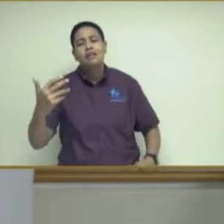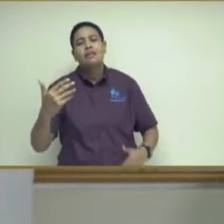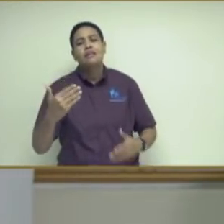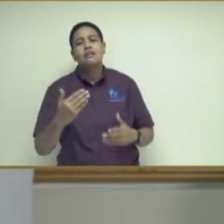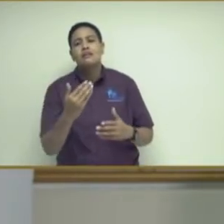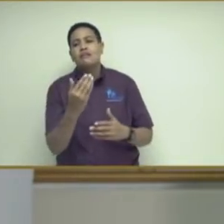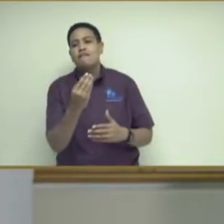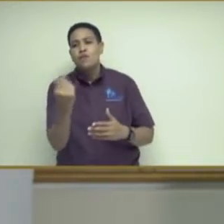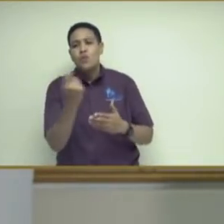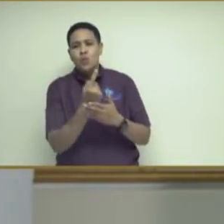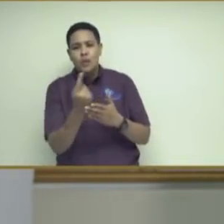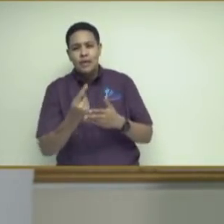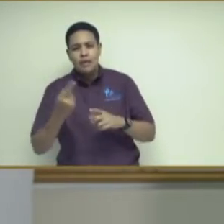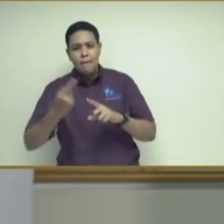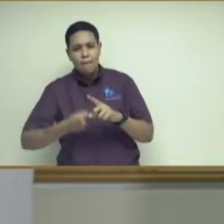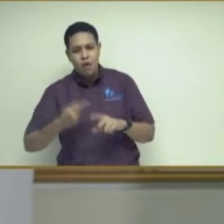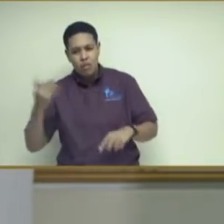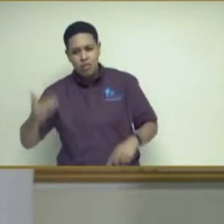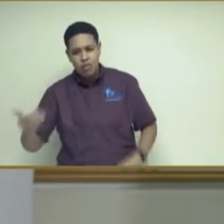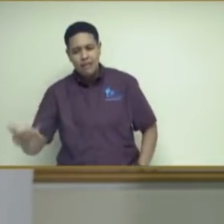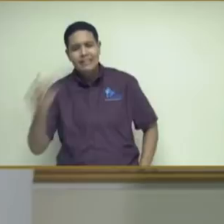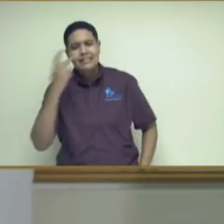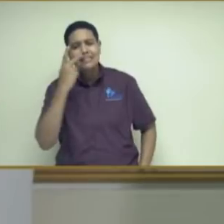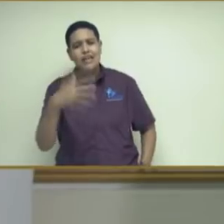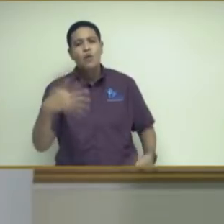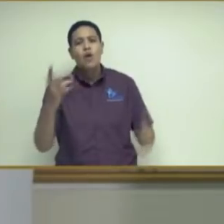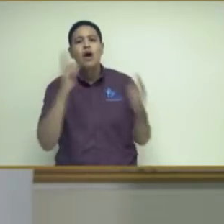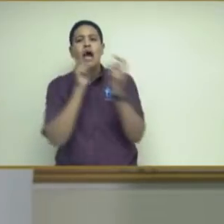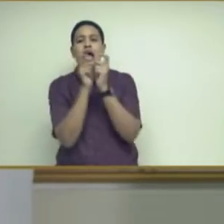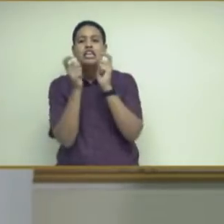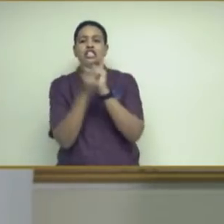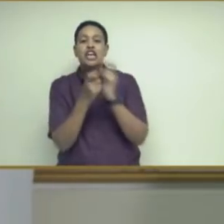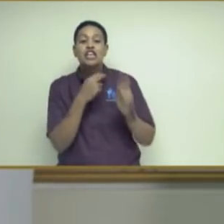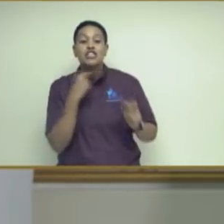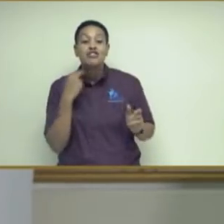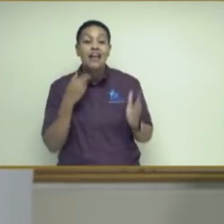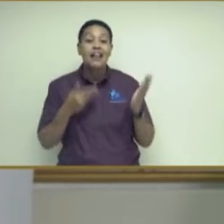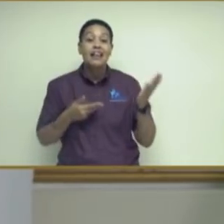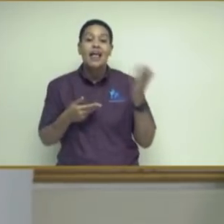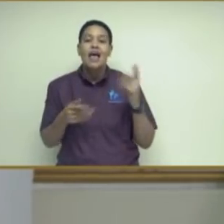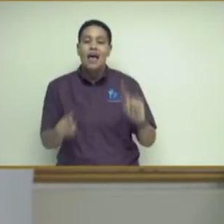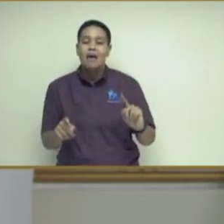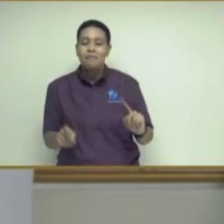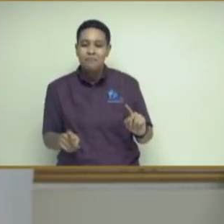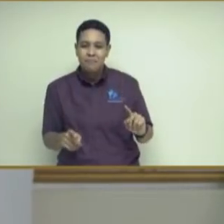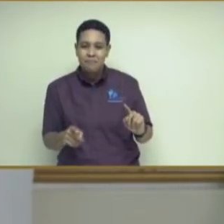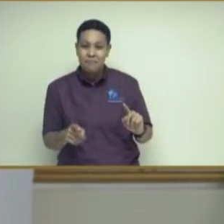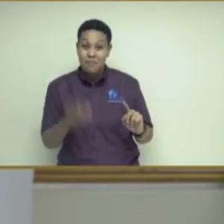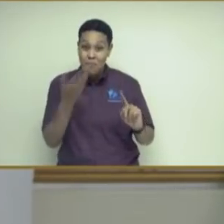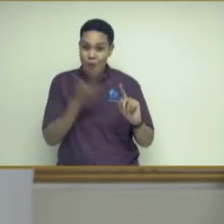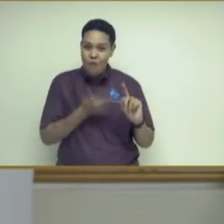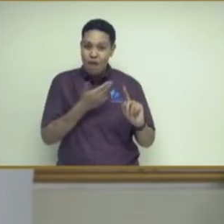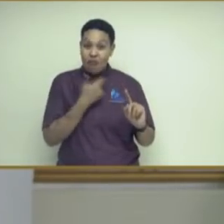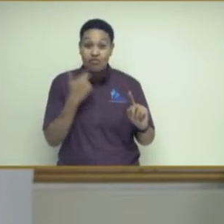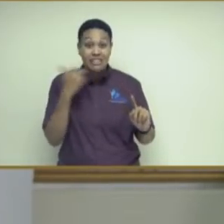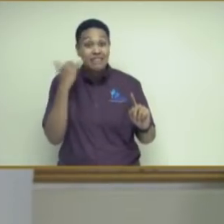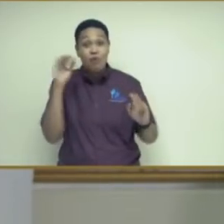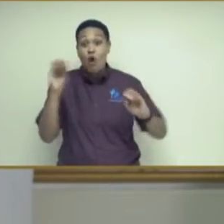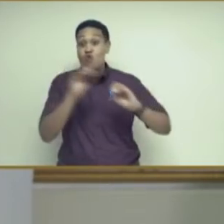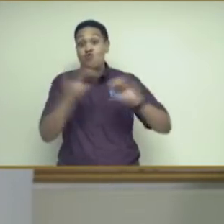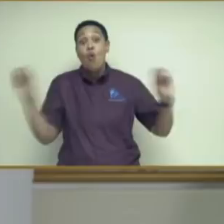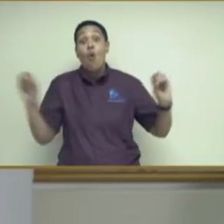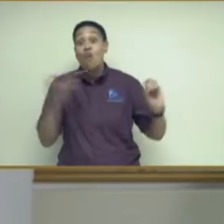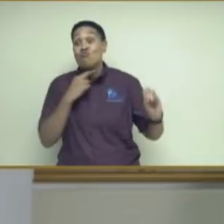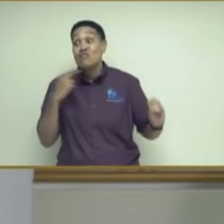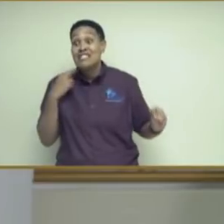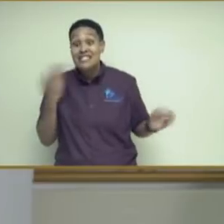the coming weeks and months is a change in the risk profile. Because if we want no risk at all, then it would